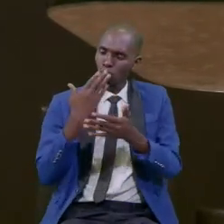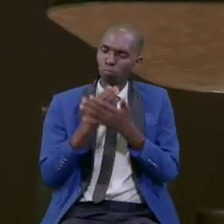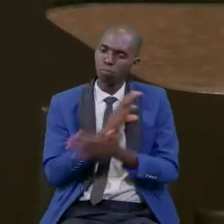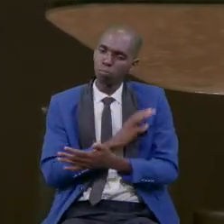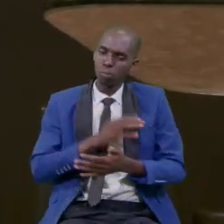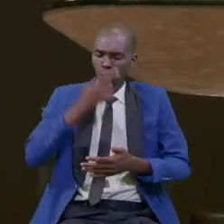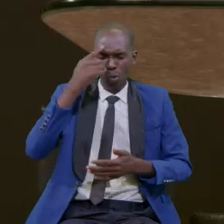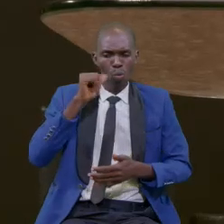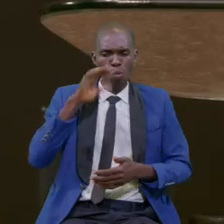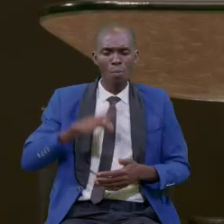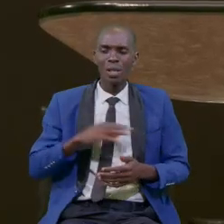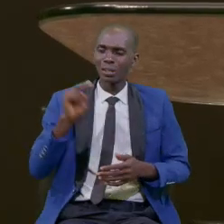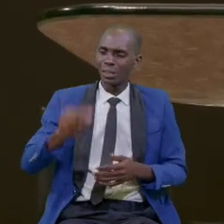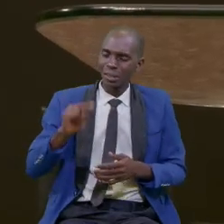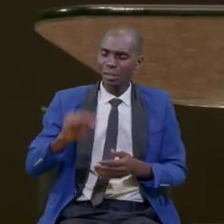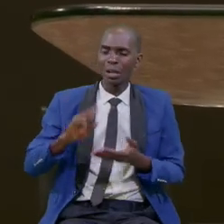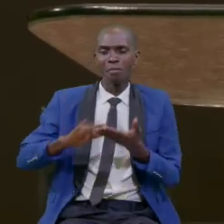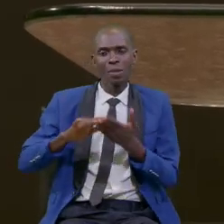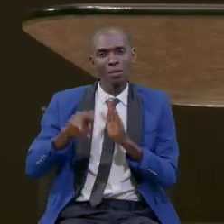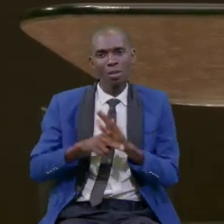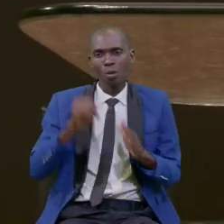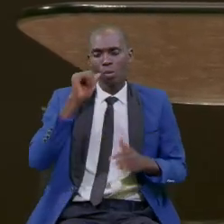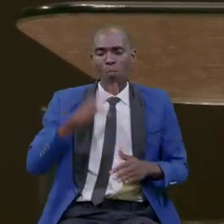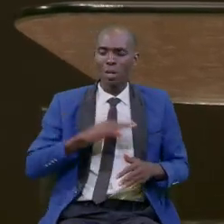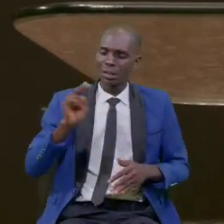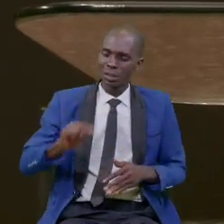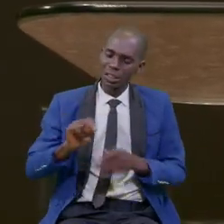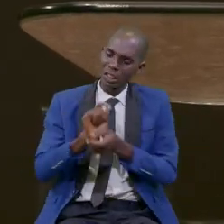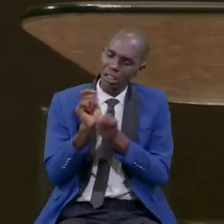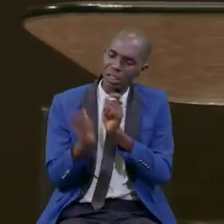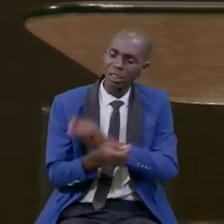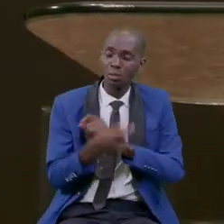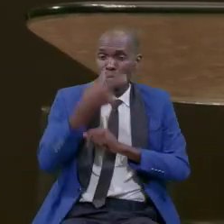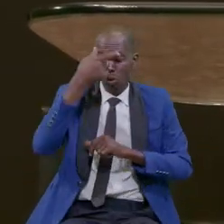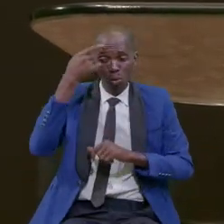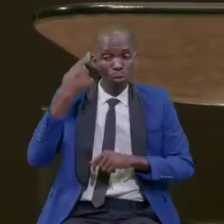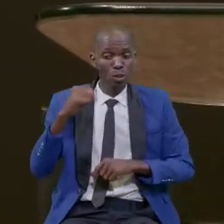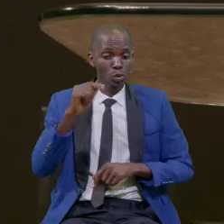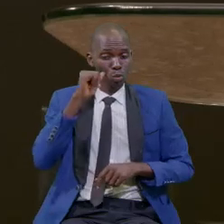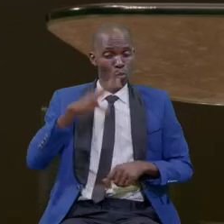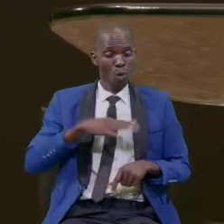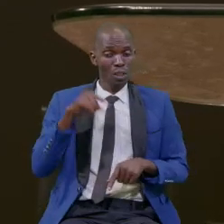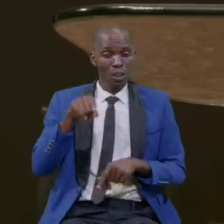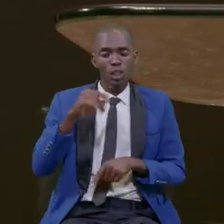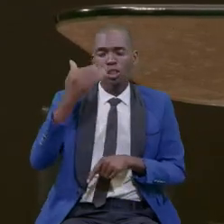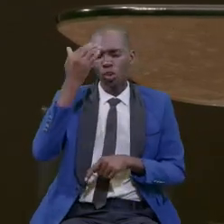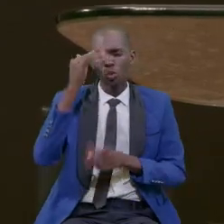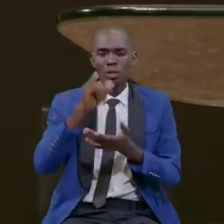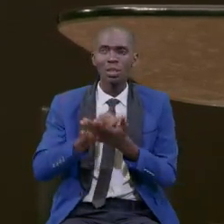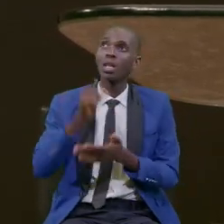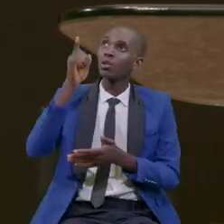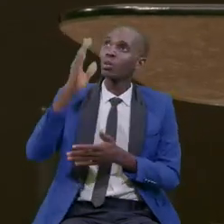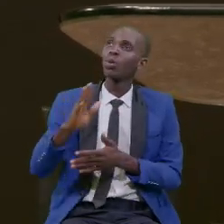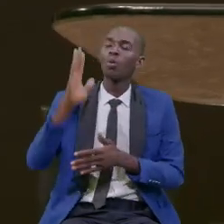a change. Her faith was in the fact that God was going to give the land to